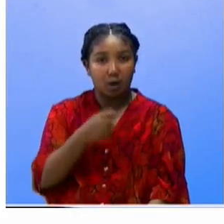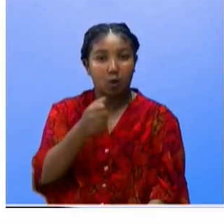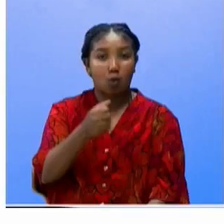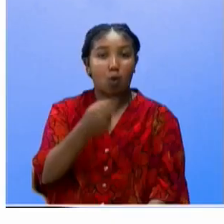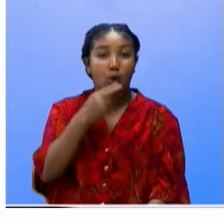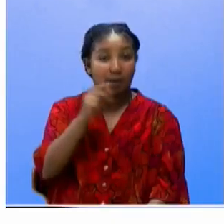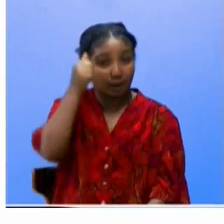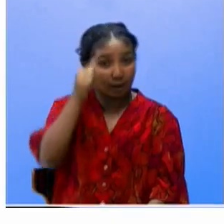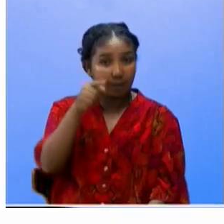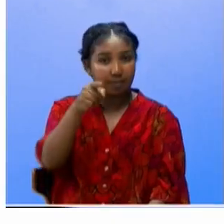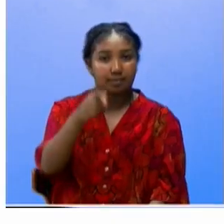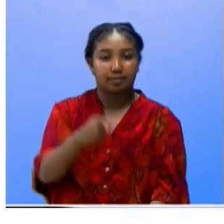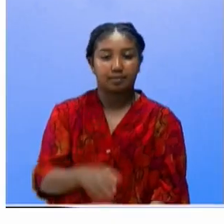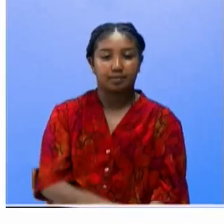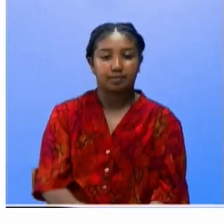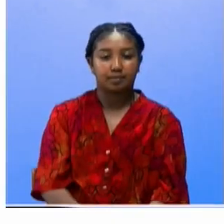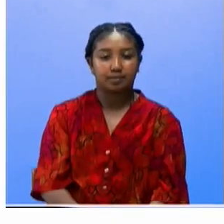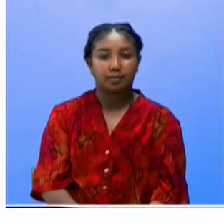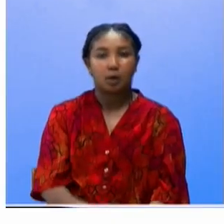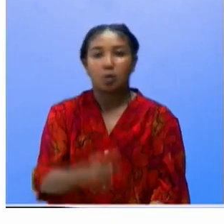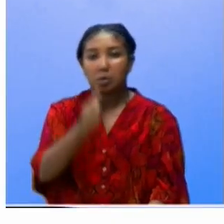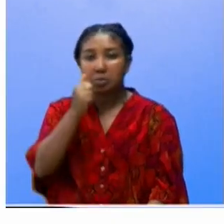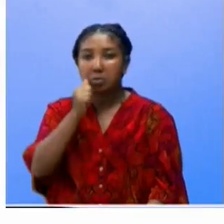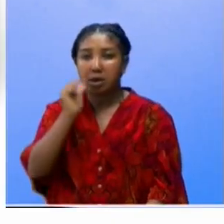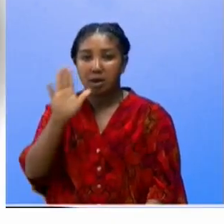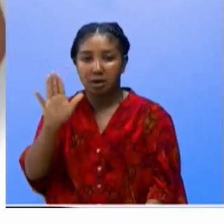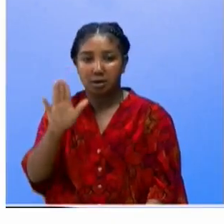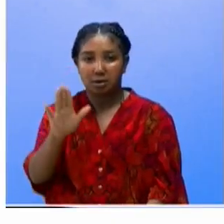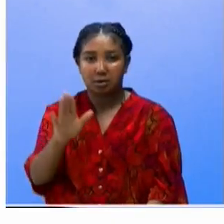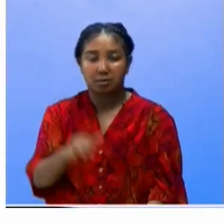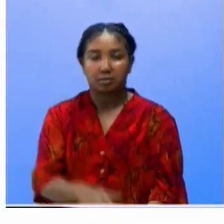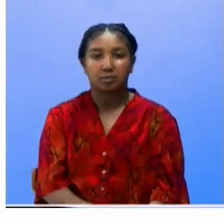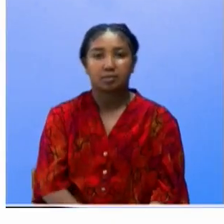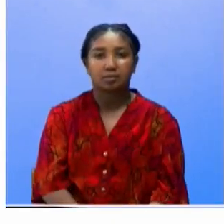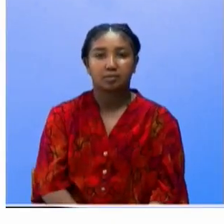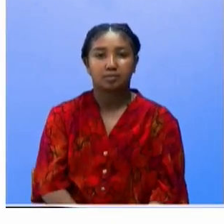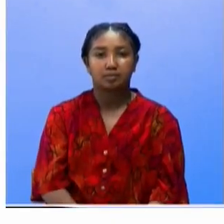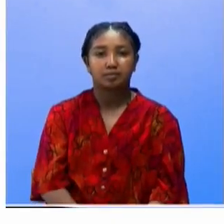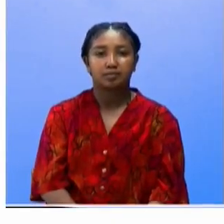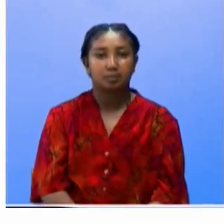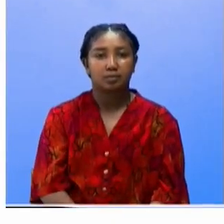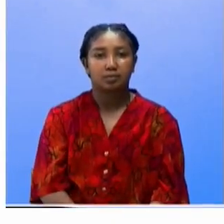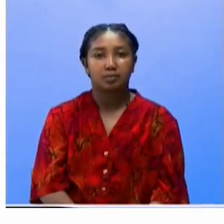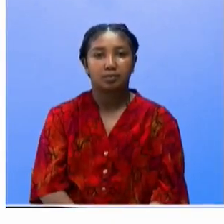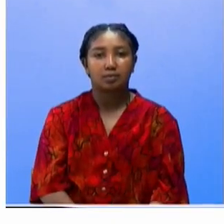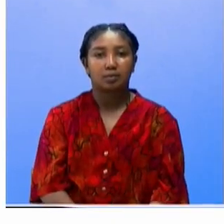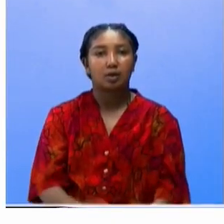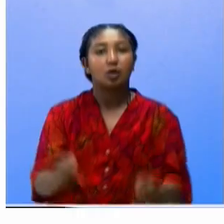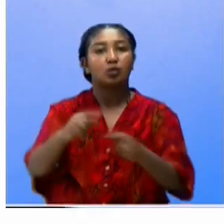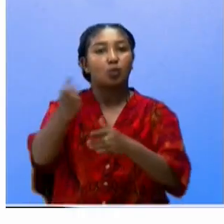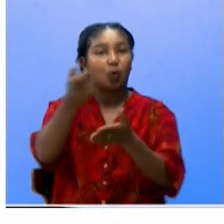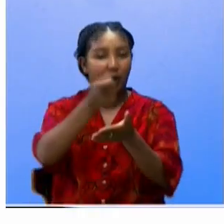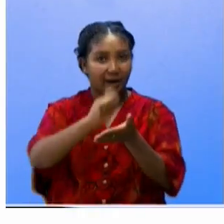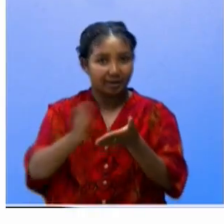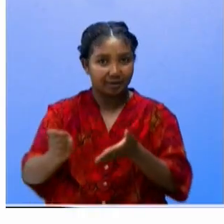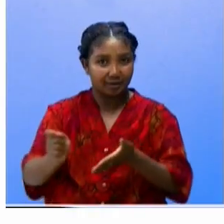him or her, ordered her to write